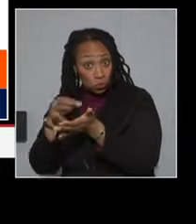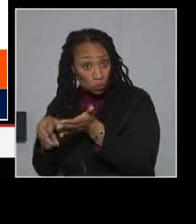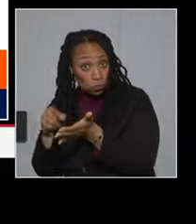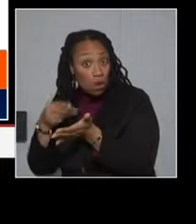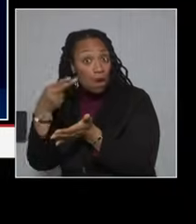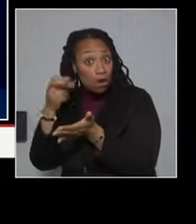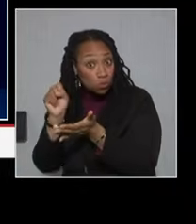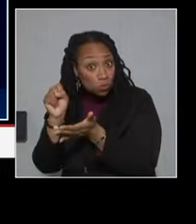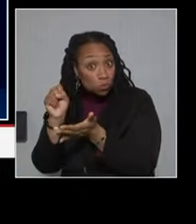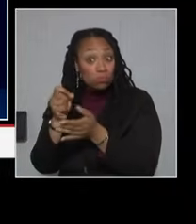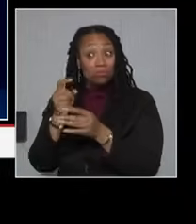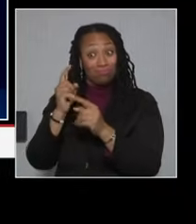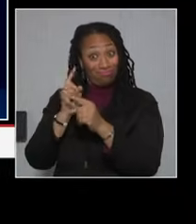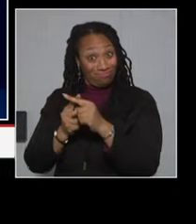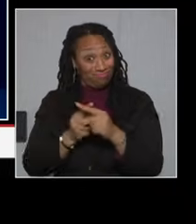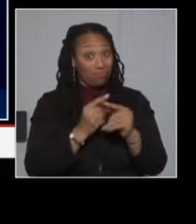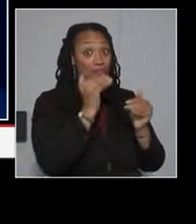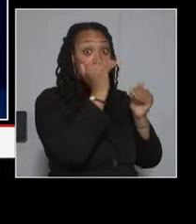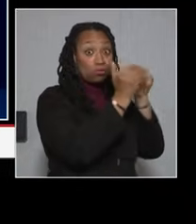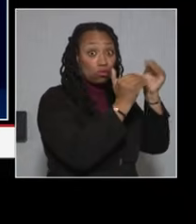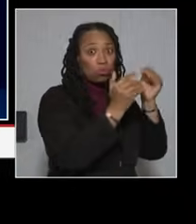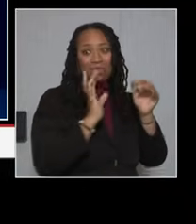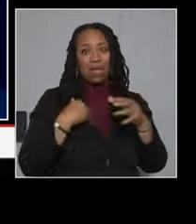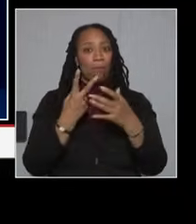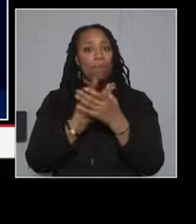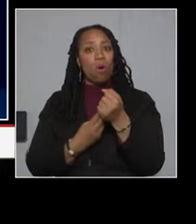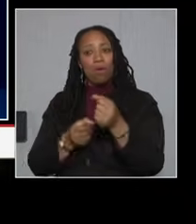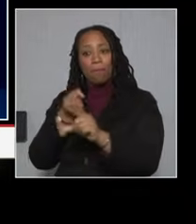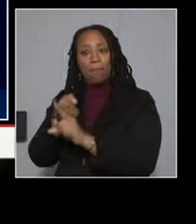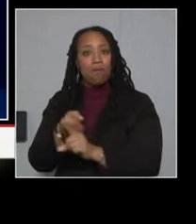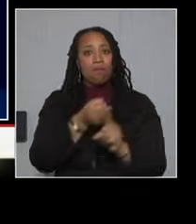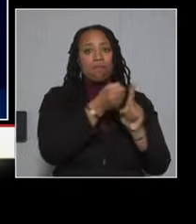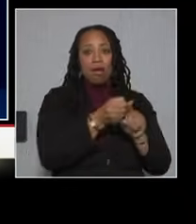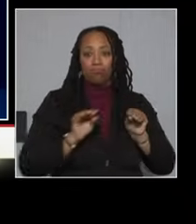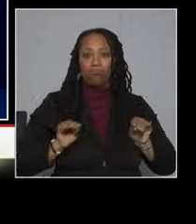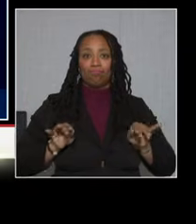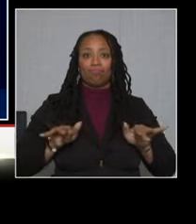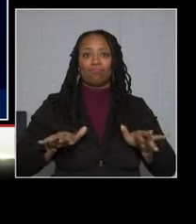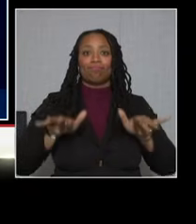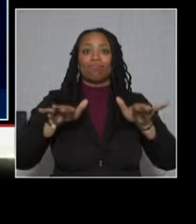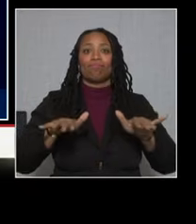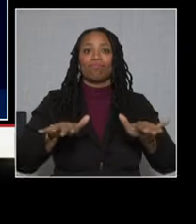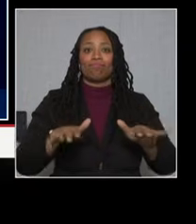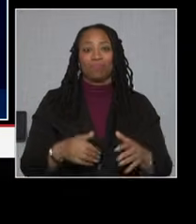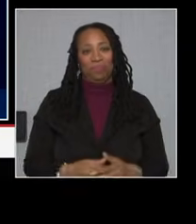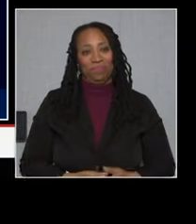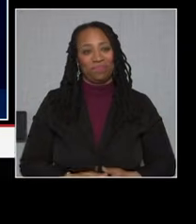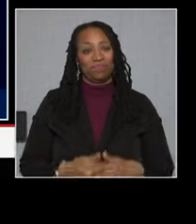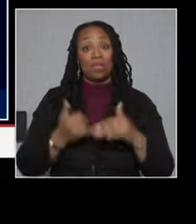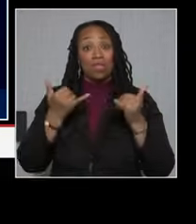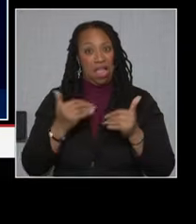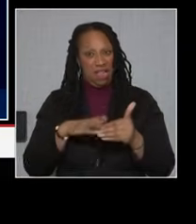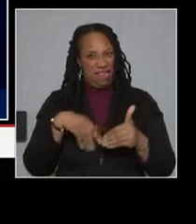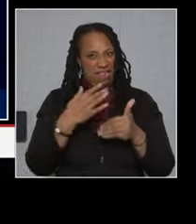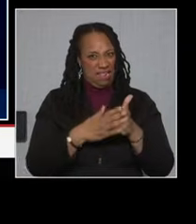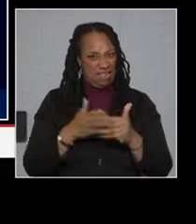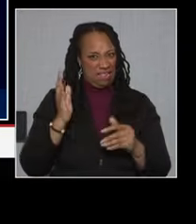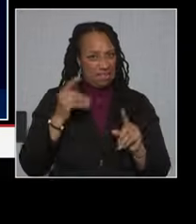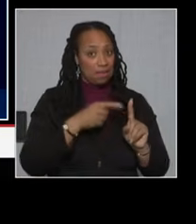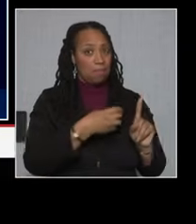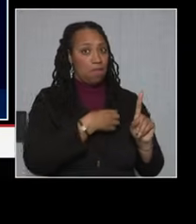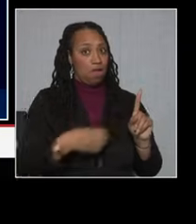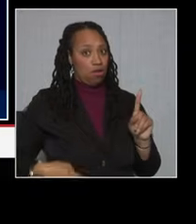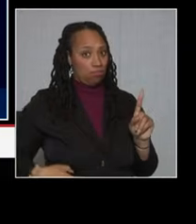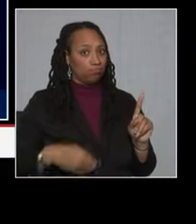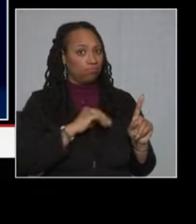With that, I will turn it back to the mayor to talk about how DC truly is a great place to live and to raise a family. Thank you, Deputy